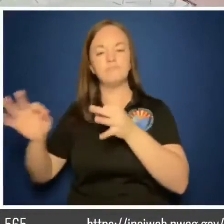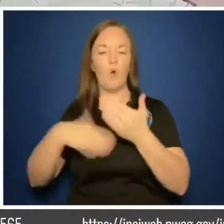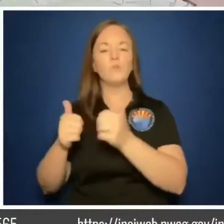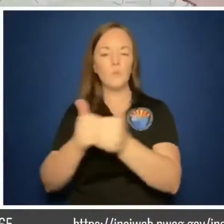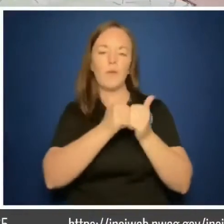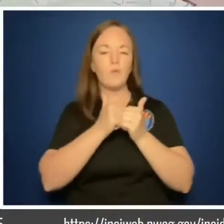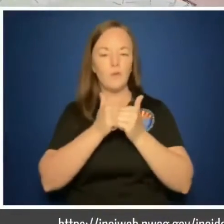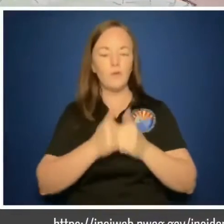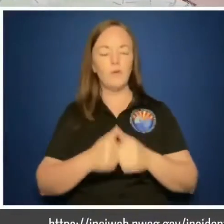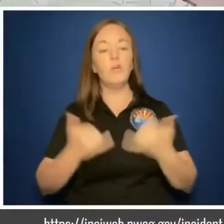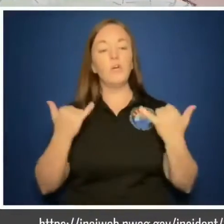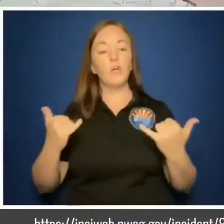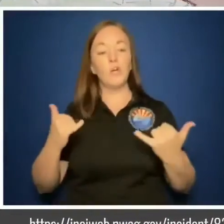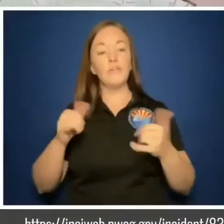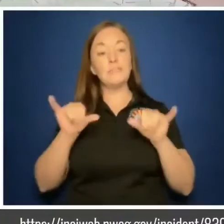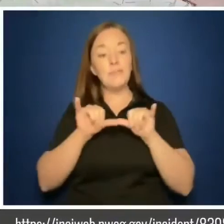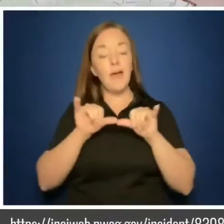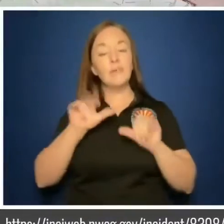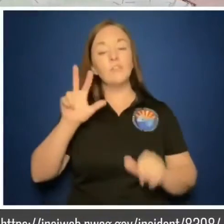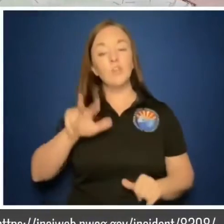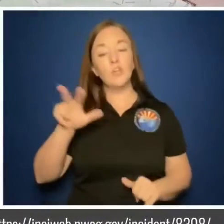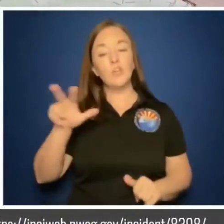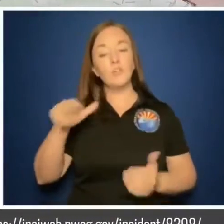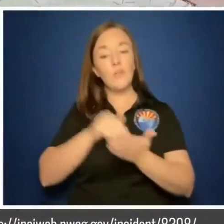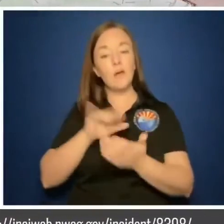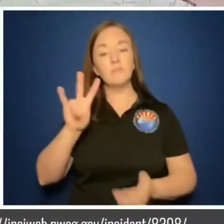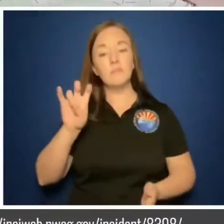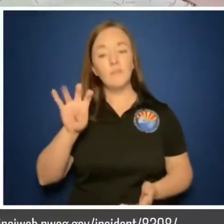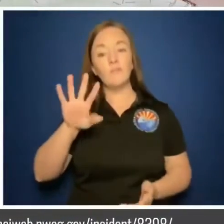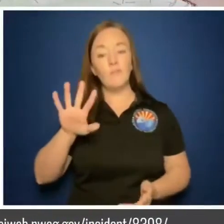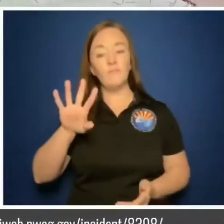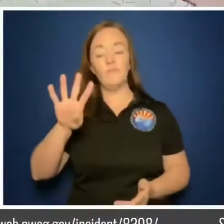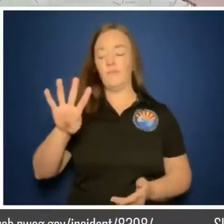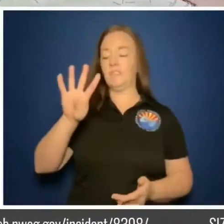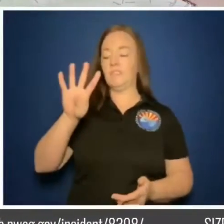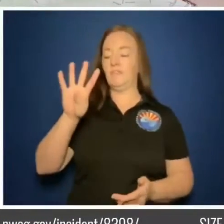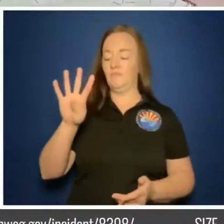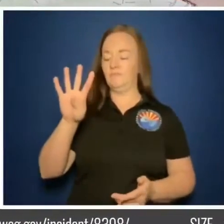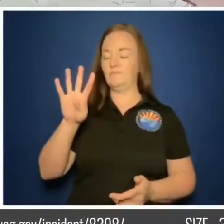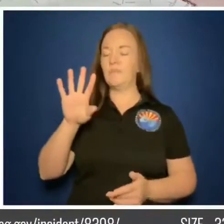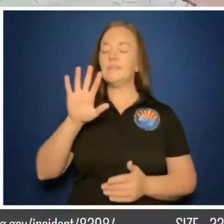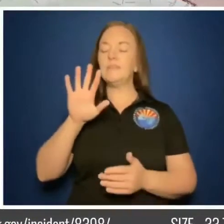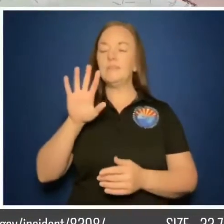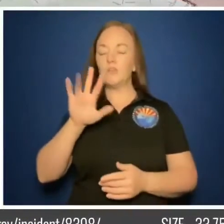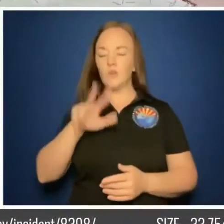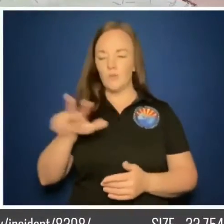is 33,754 acres, and we have a total of